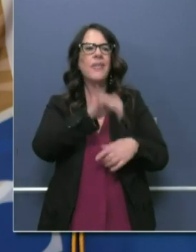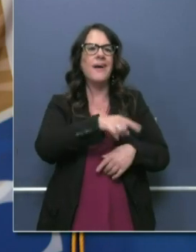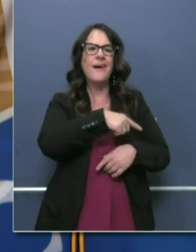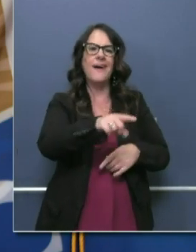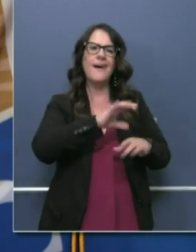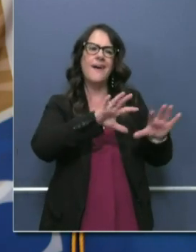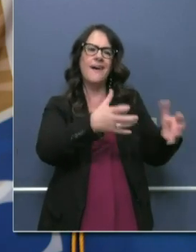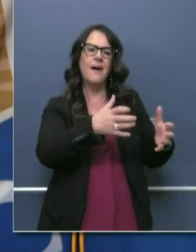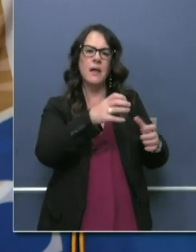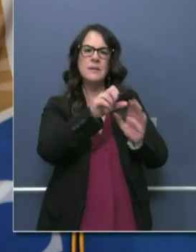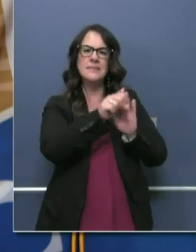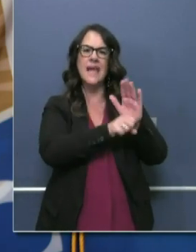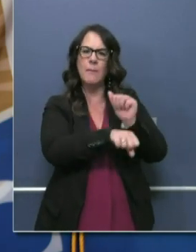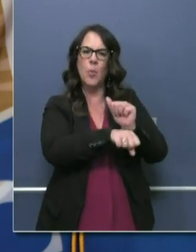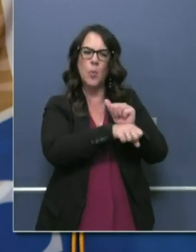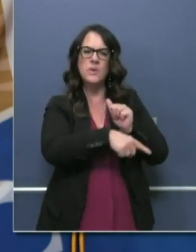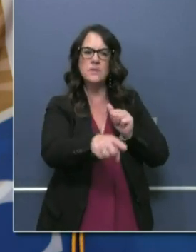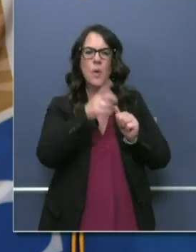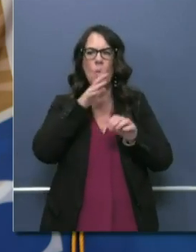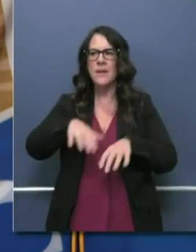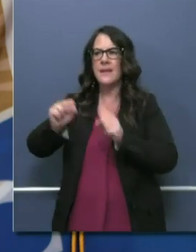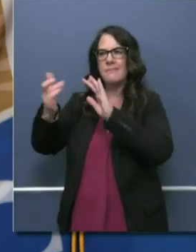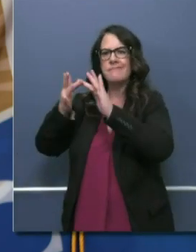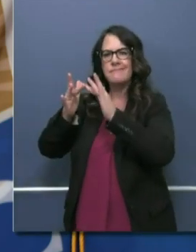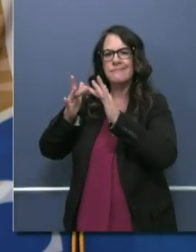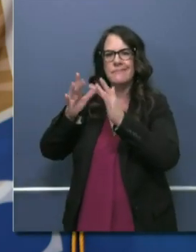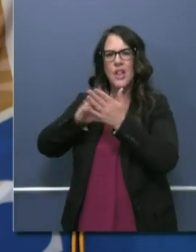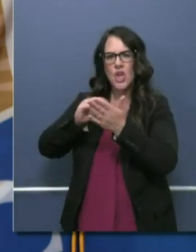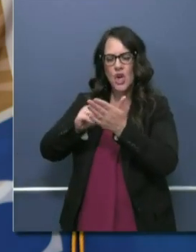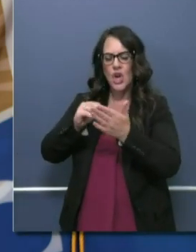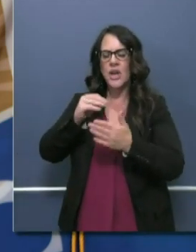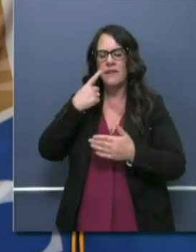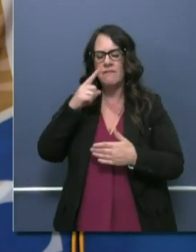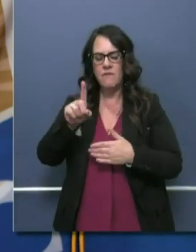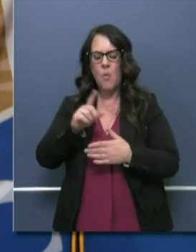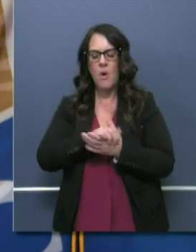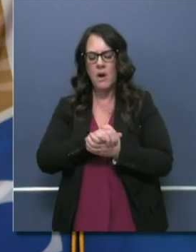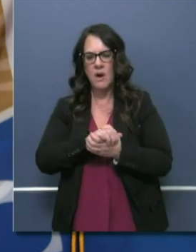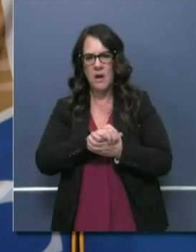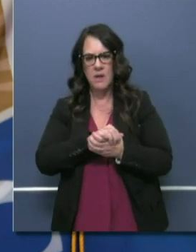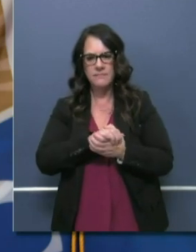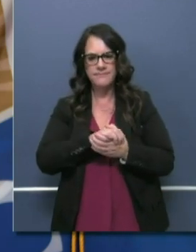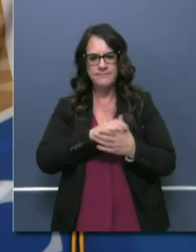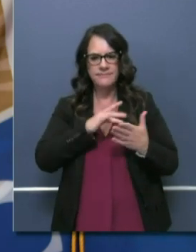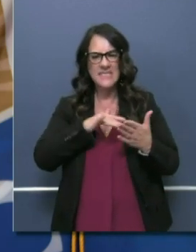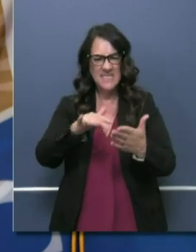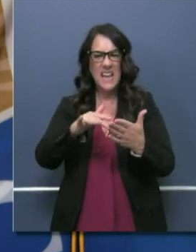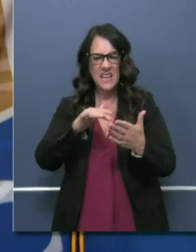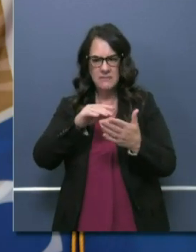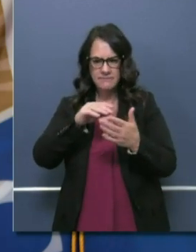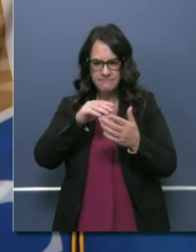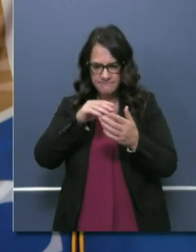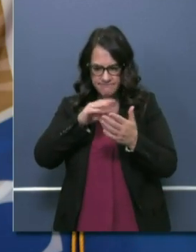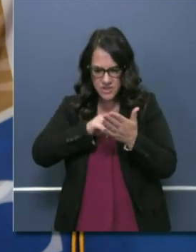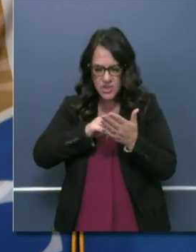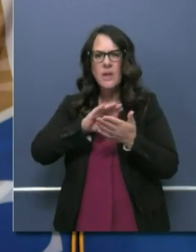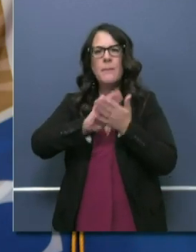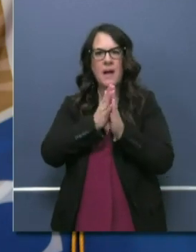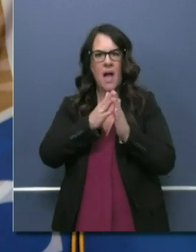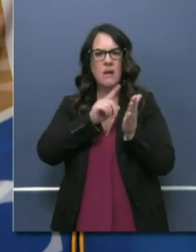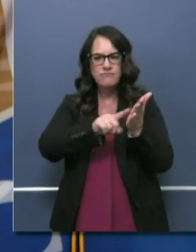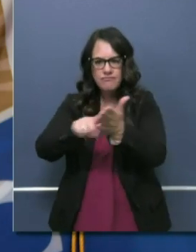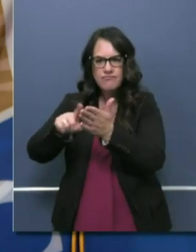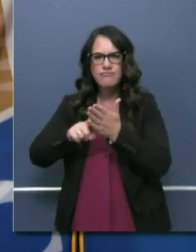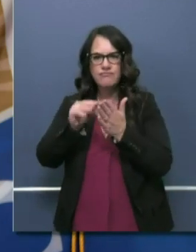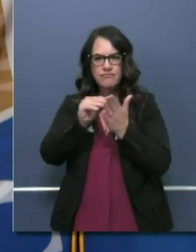local partnership. I called Chief of Staff of Mayor London Breed, Sean Osborne, complimenting the mayor, complimenting